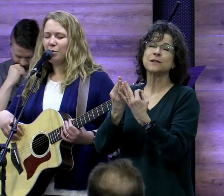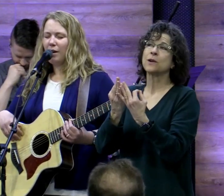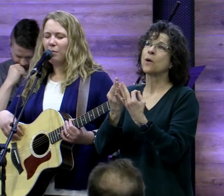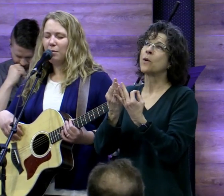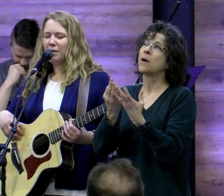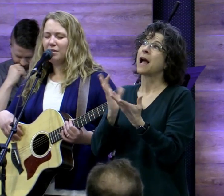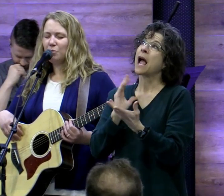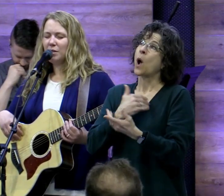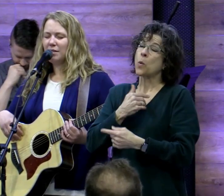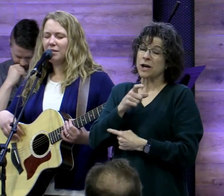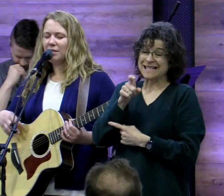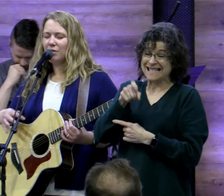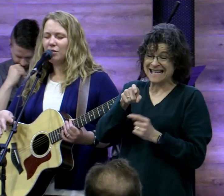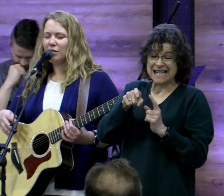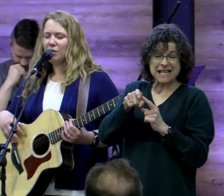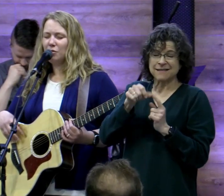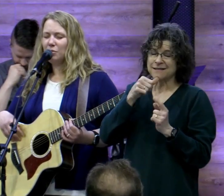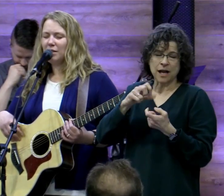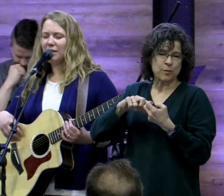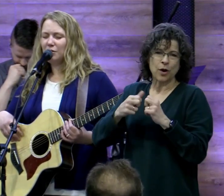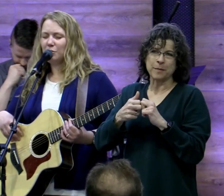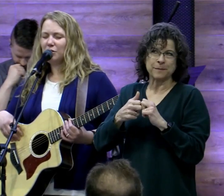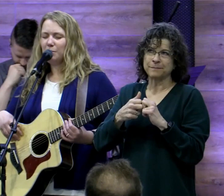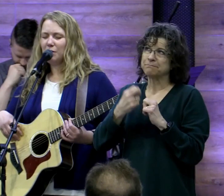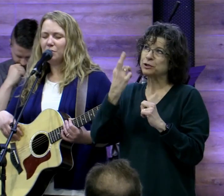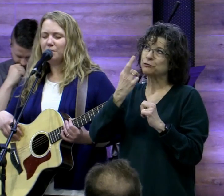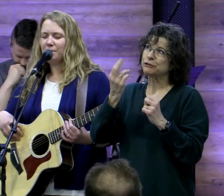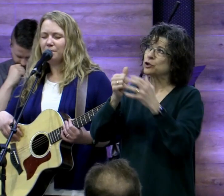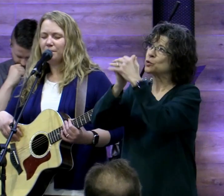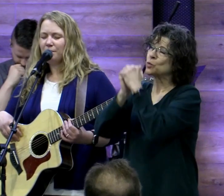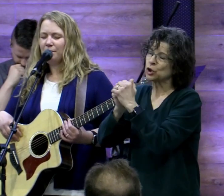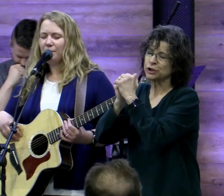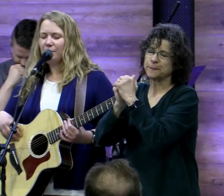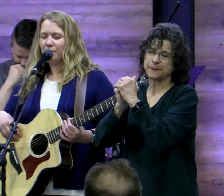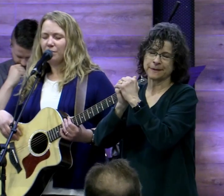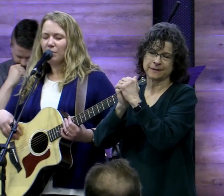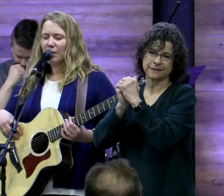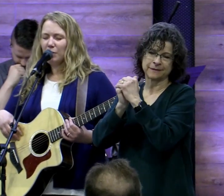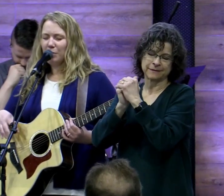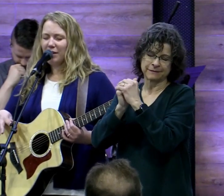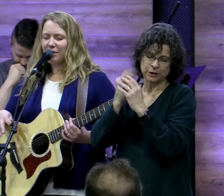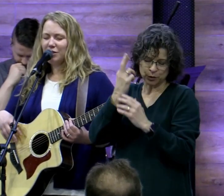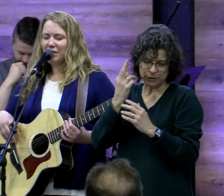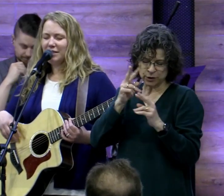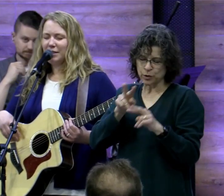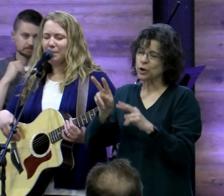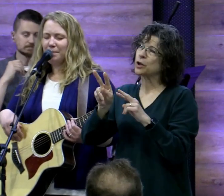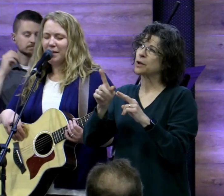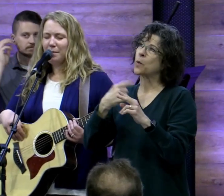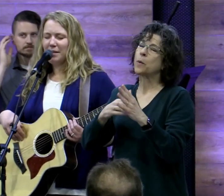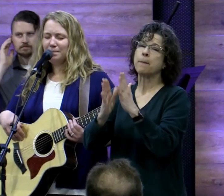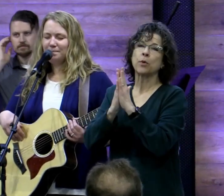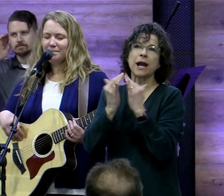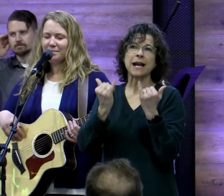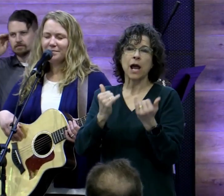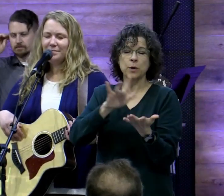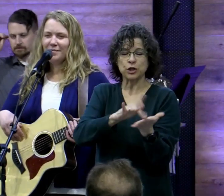as a problem, but as a reason to look to you and to worship you. We pray this in Jesus' name,